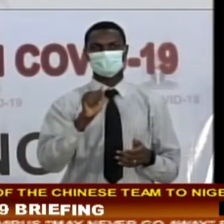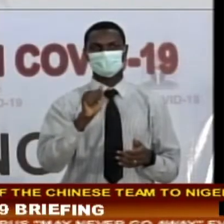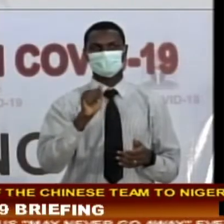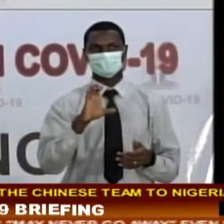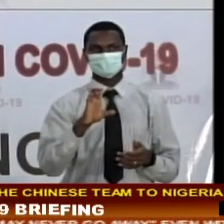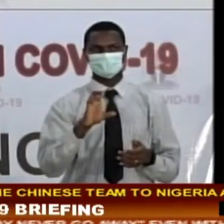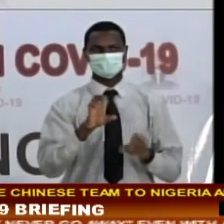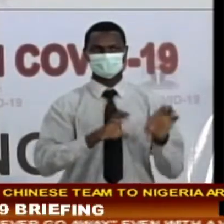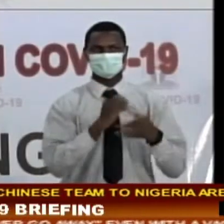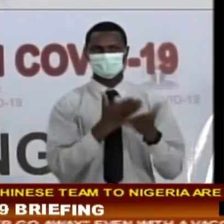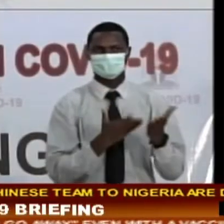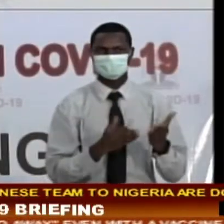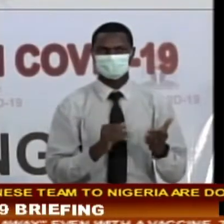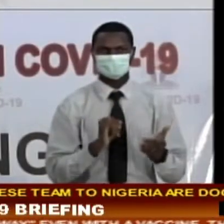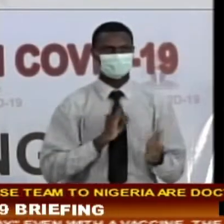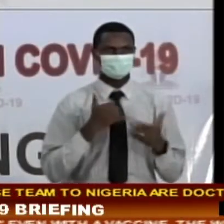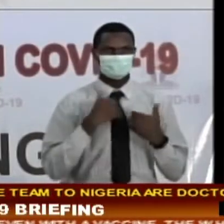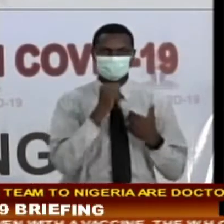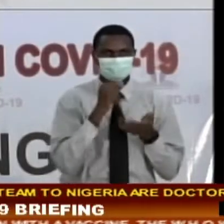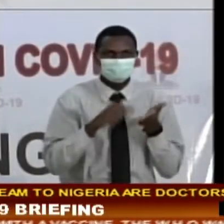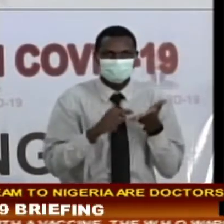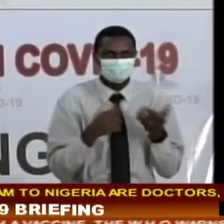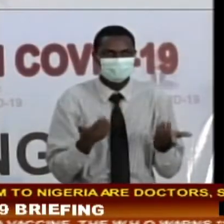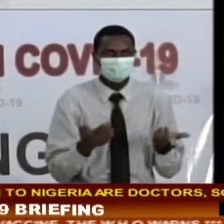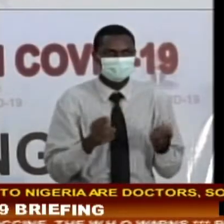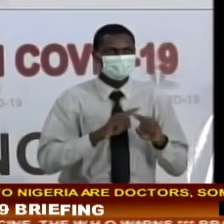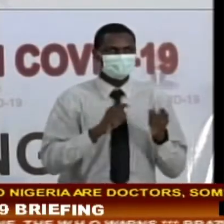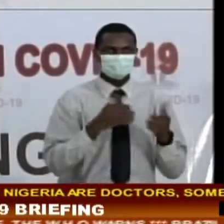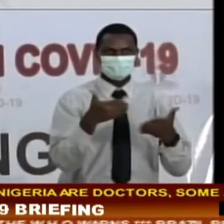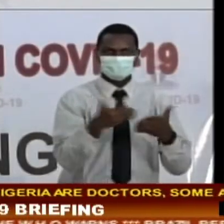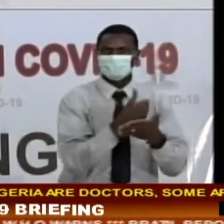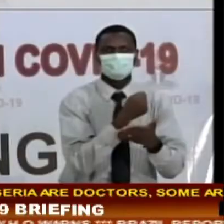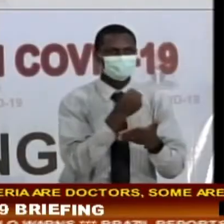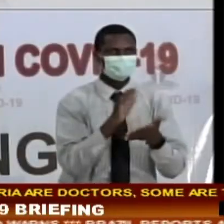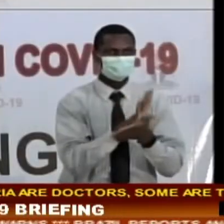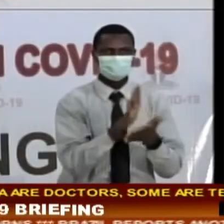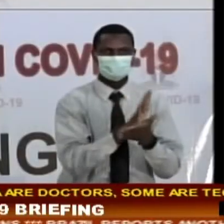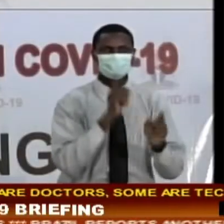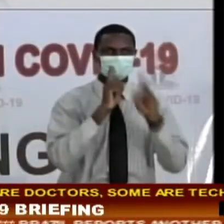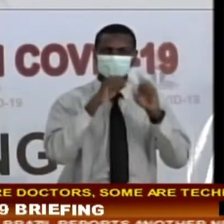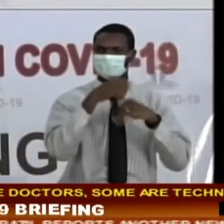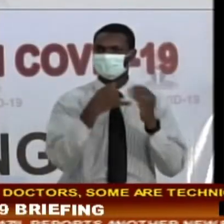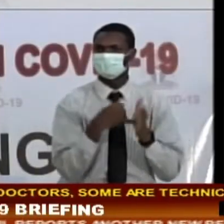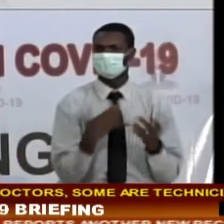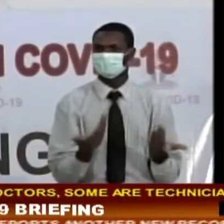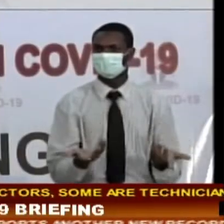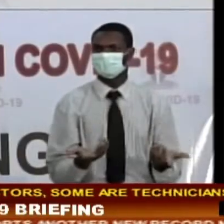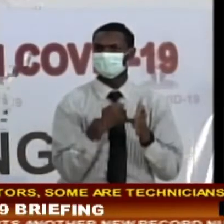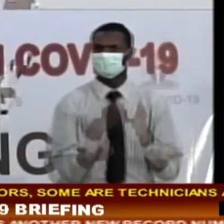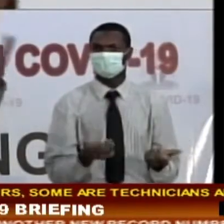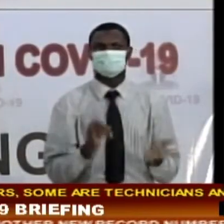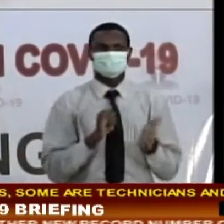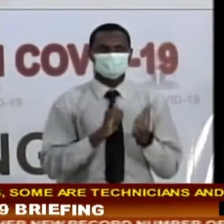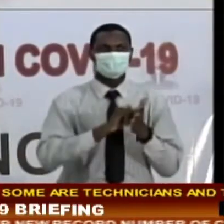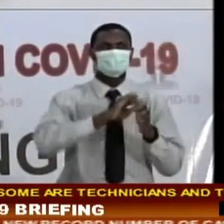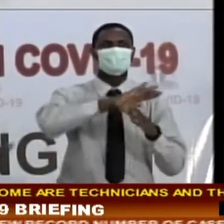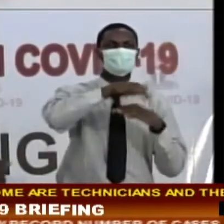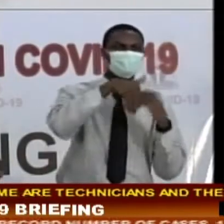verified but it is in the papers it is on the front page of one of the papers that all the